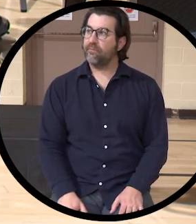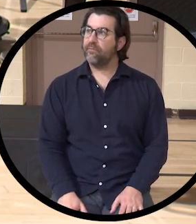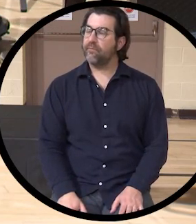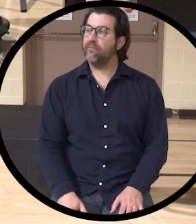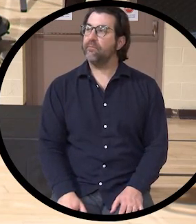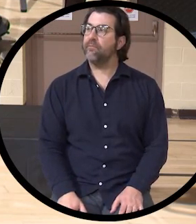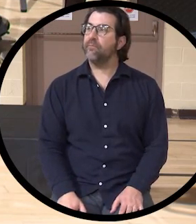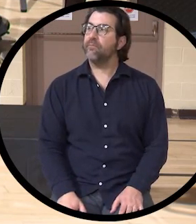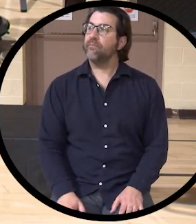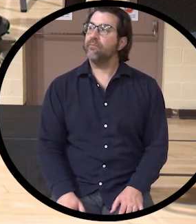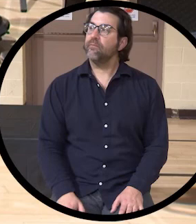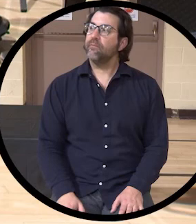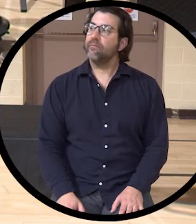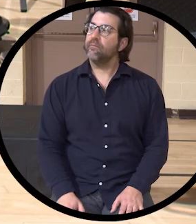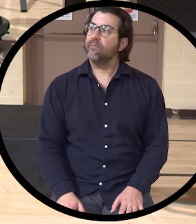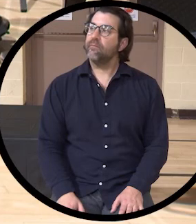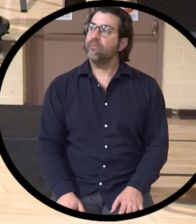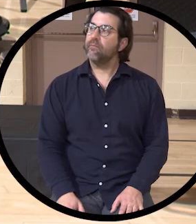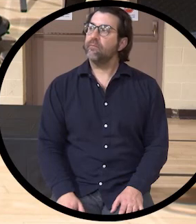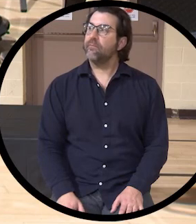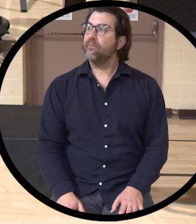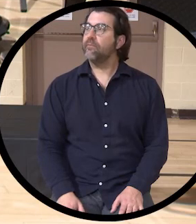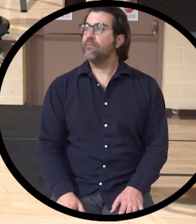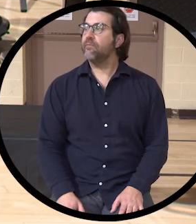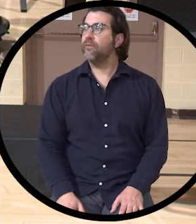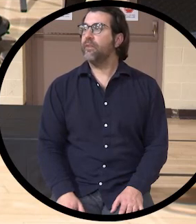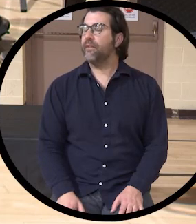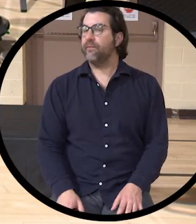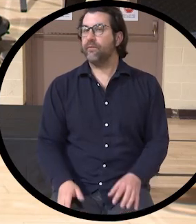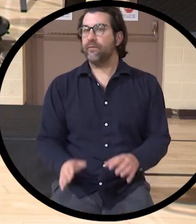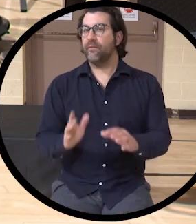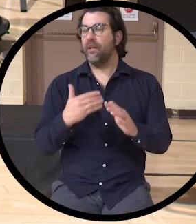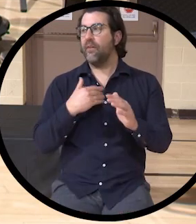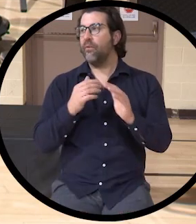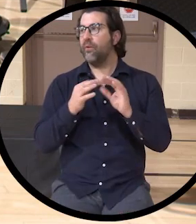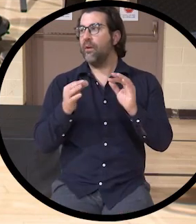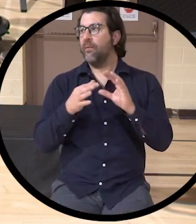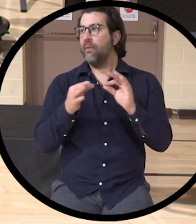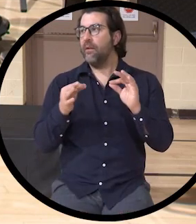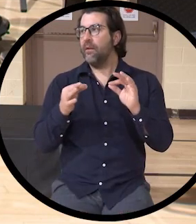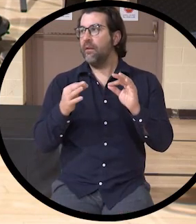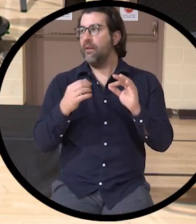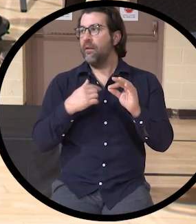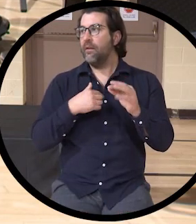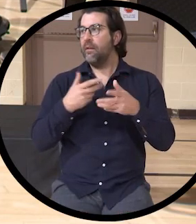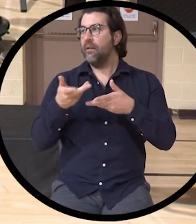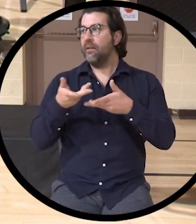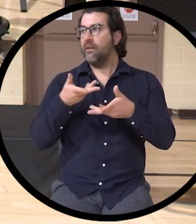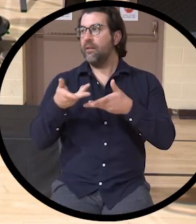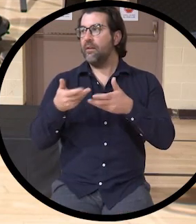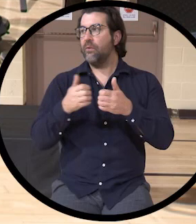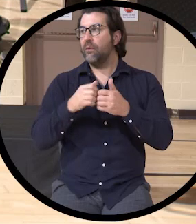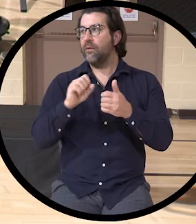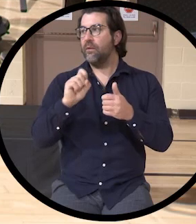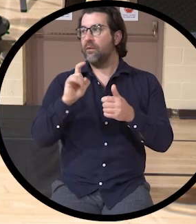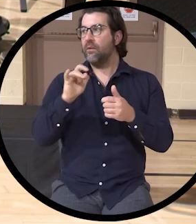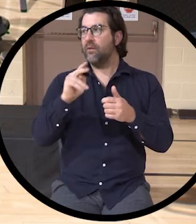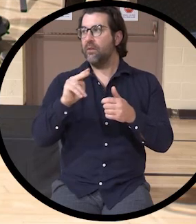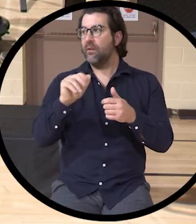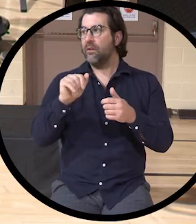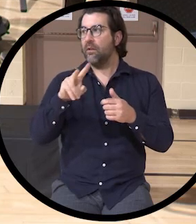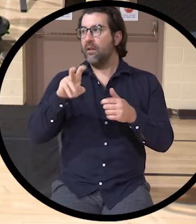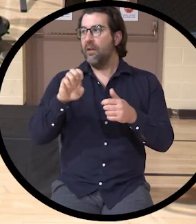And then you. Go ahead. Yep. I just had a comment. I interact with Stanton Avenue every single